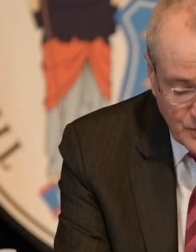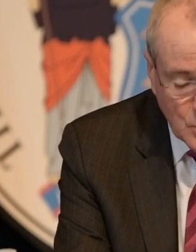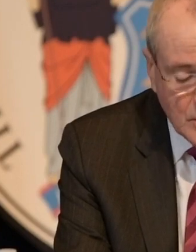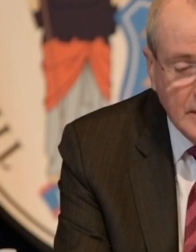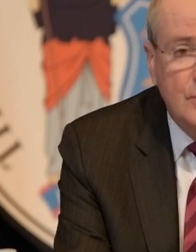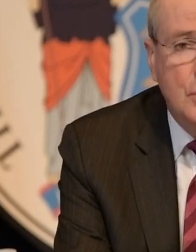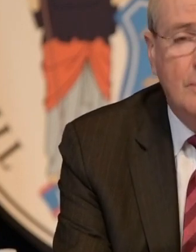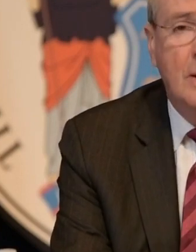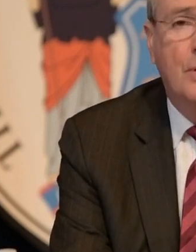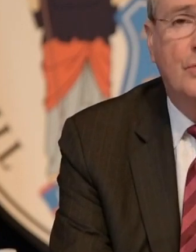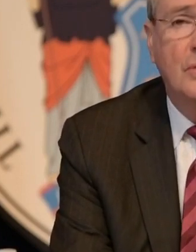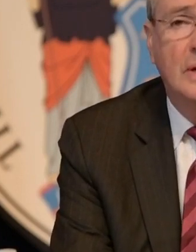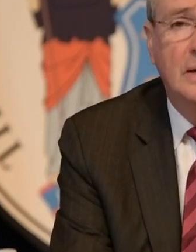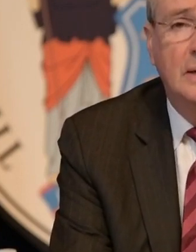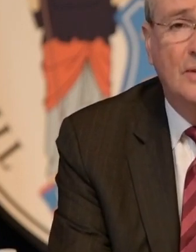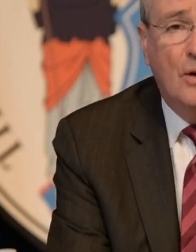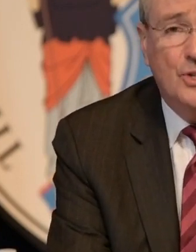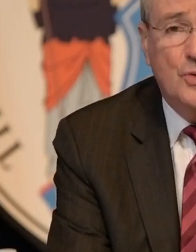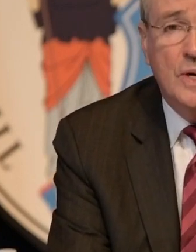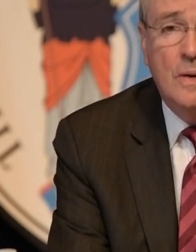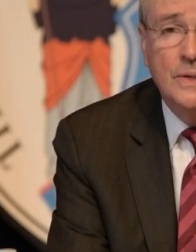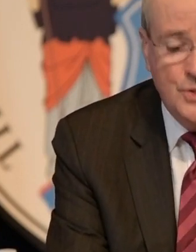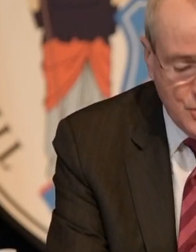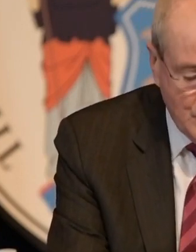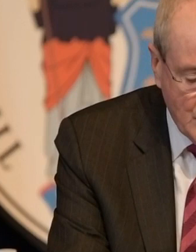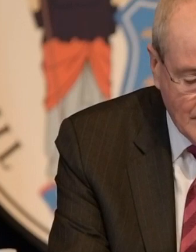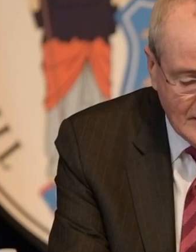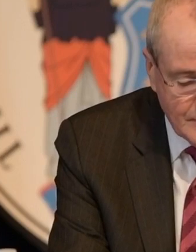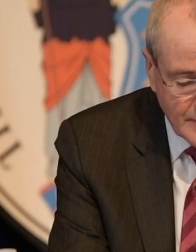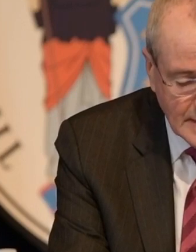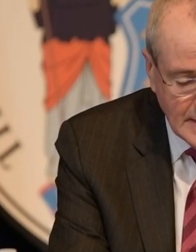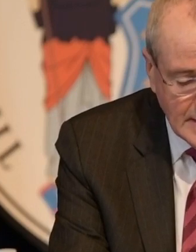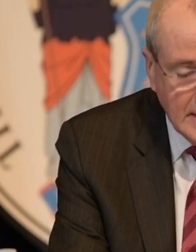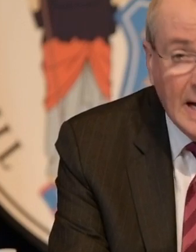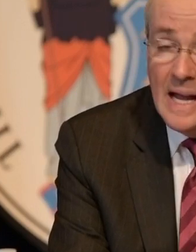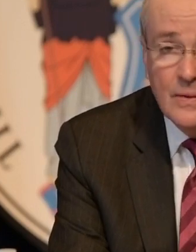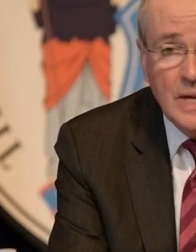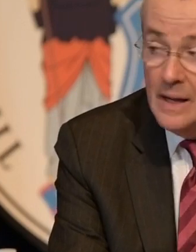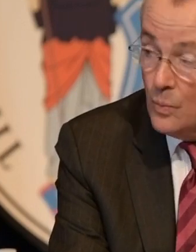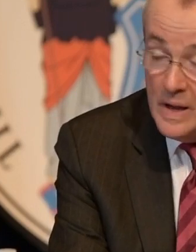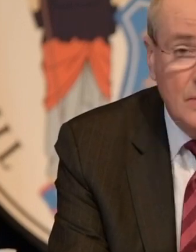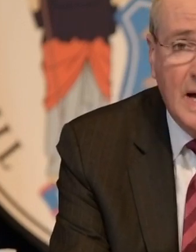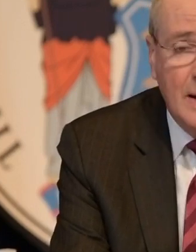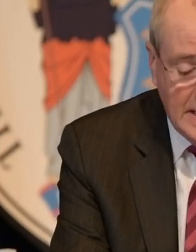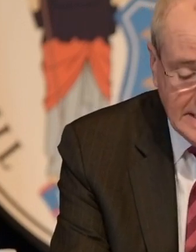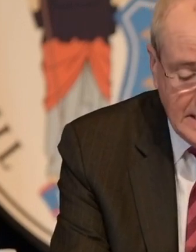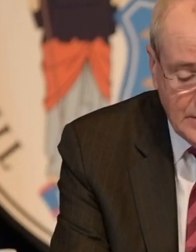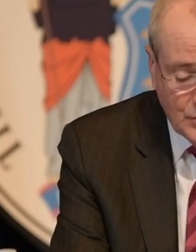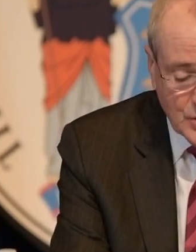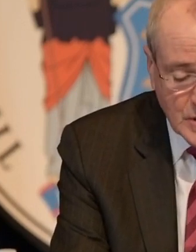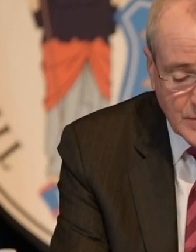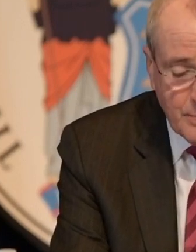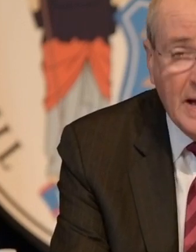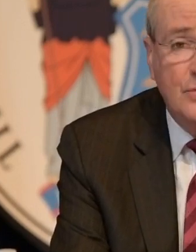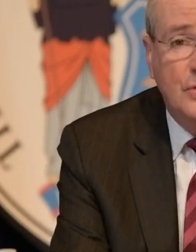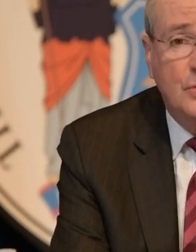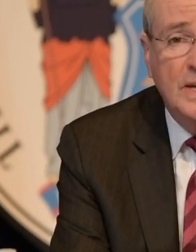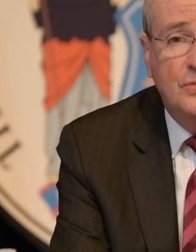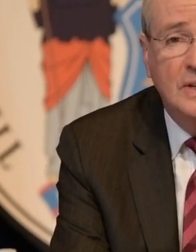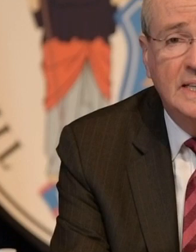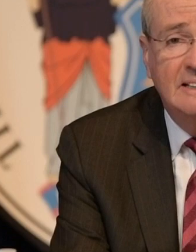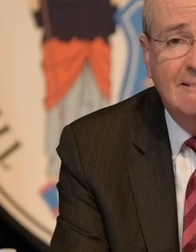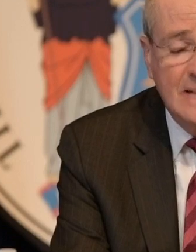losing fewer and fewer members of our extraordinary New Jersey family. We have not made any decision over the past